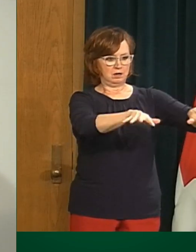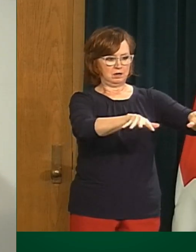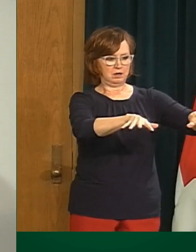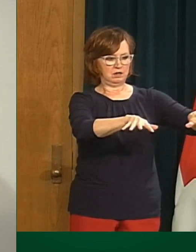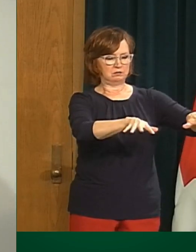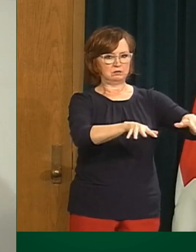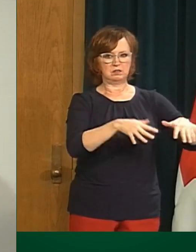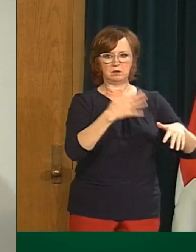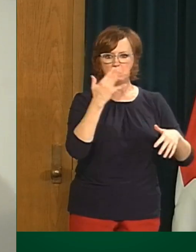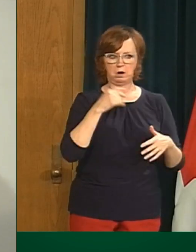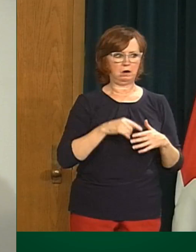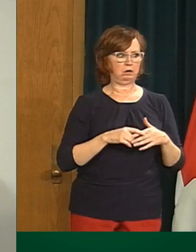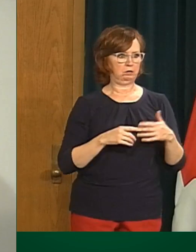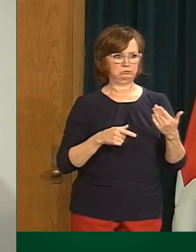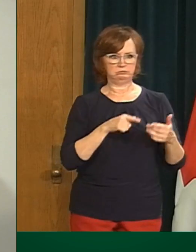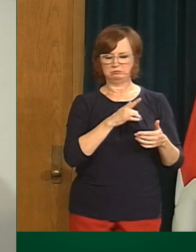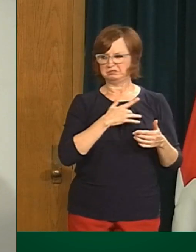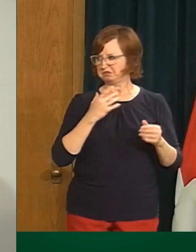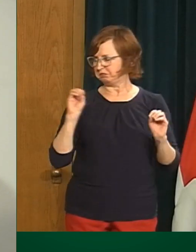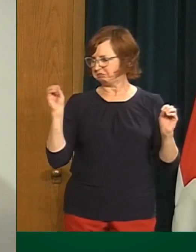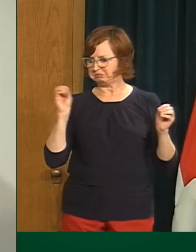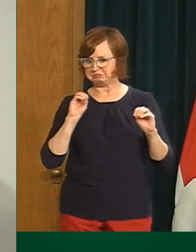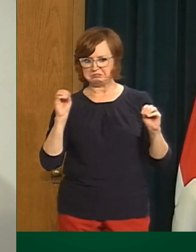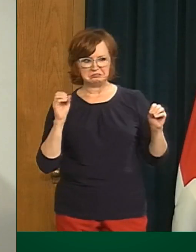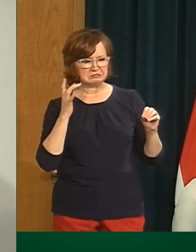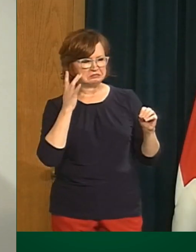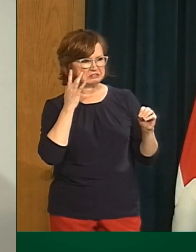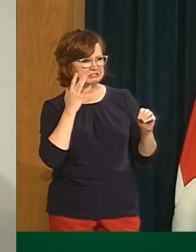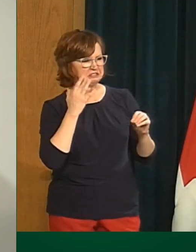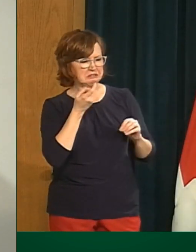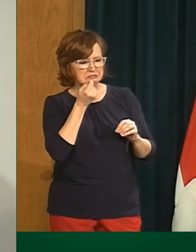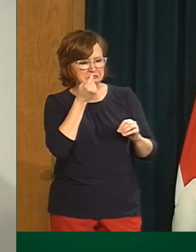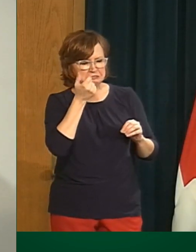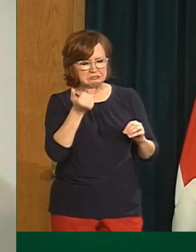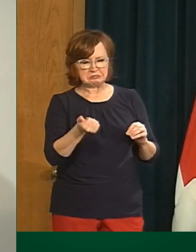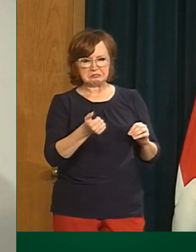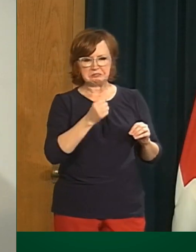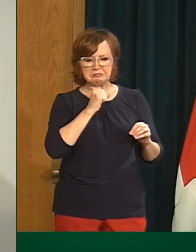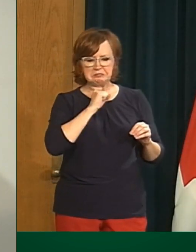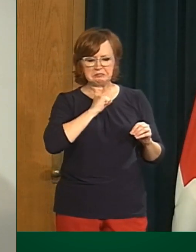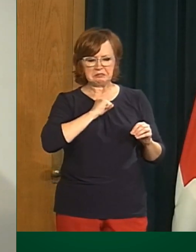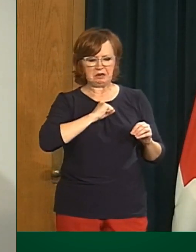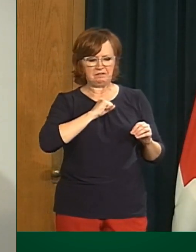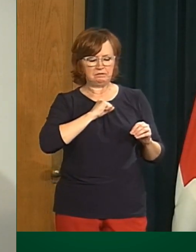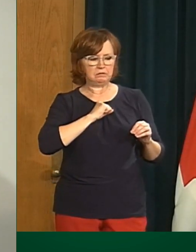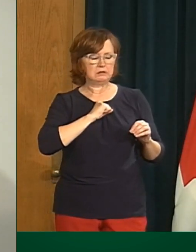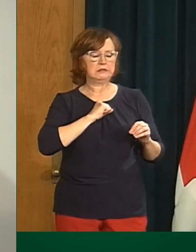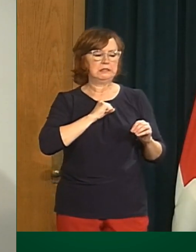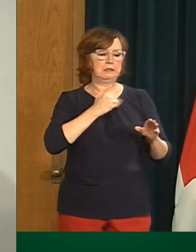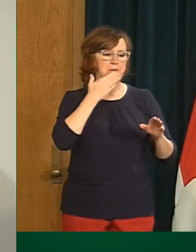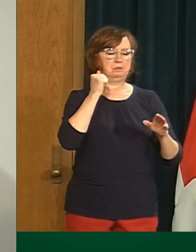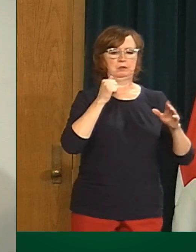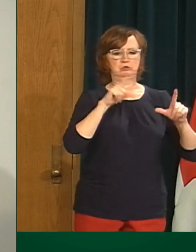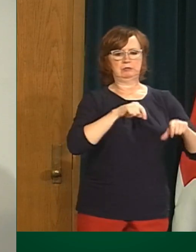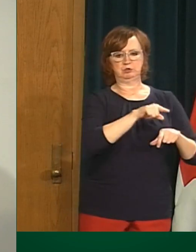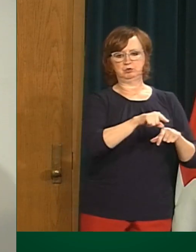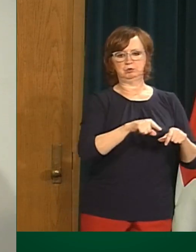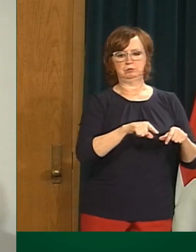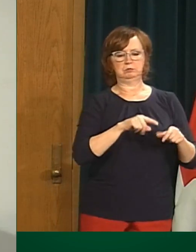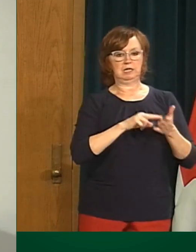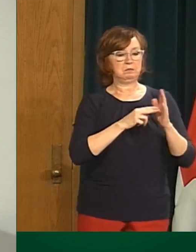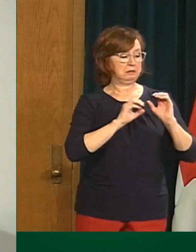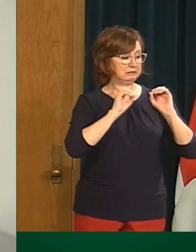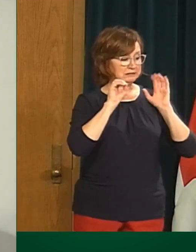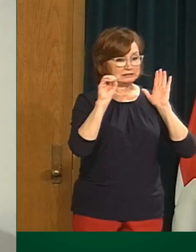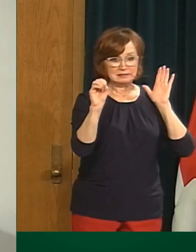have thought of getting tested because their symptoms are so mild, that those in those situations do get tested. So it's not really asymptomatic, but it's